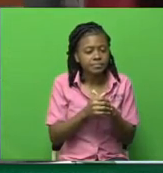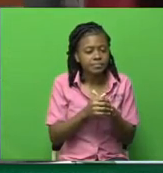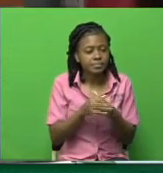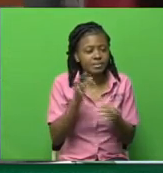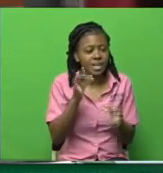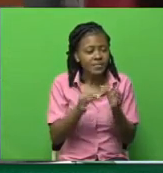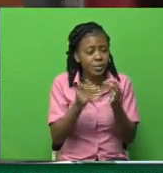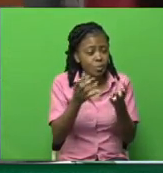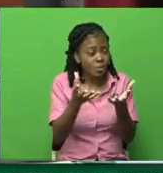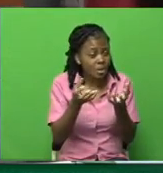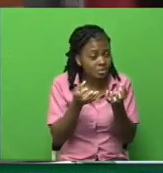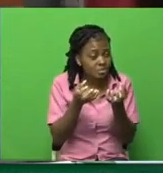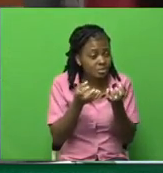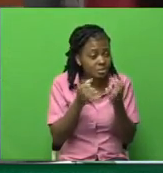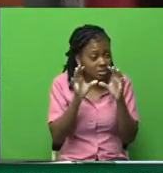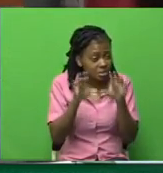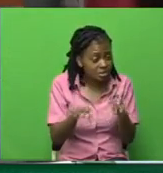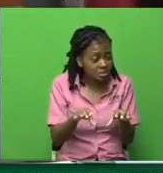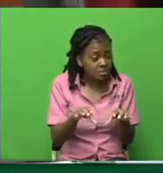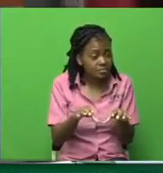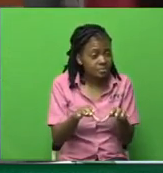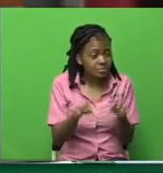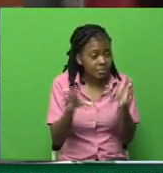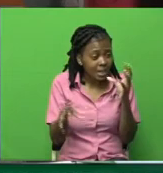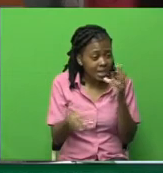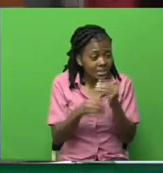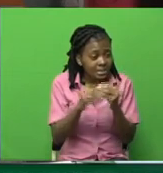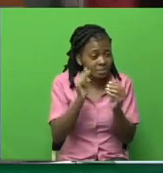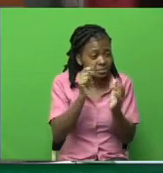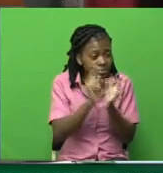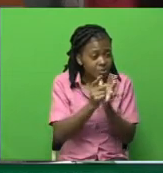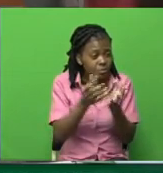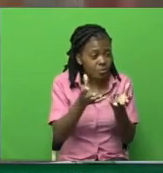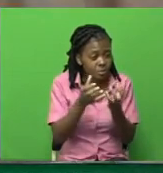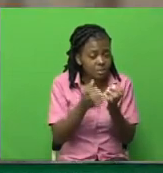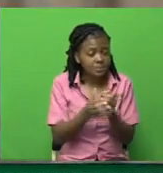ask for an extended time of 10 minutes